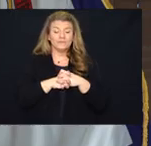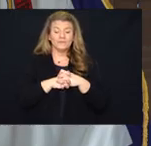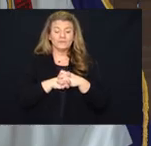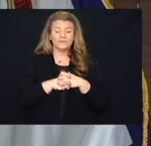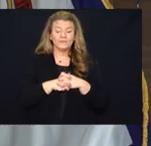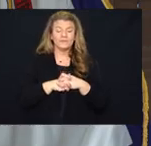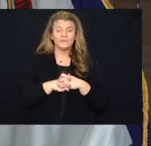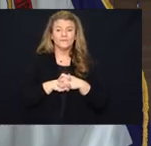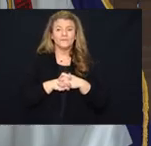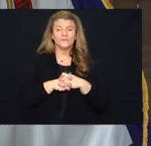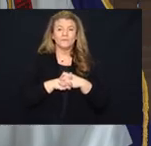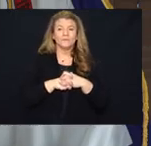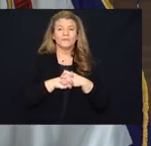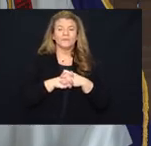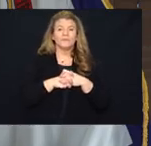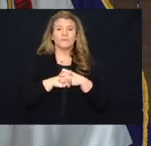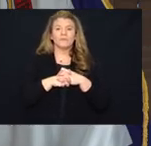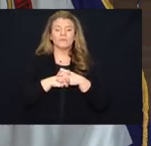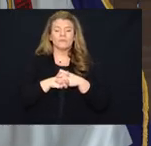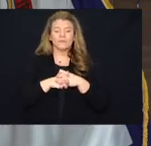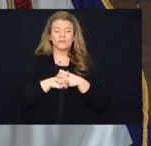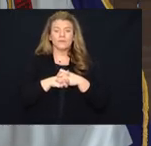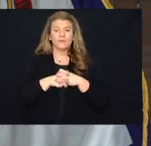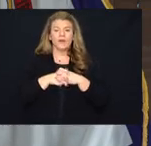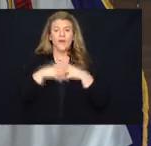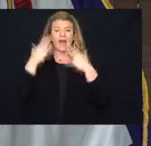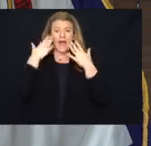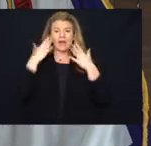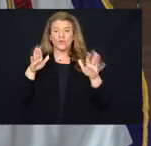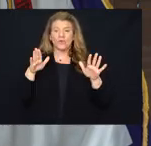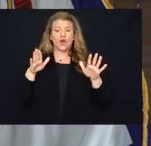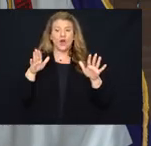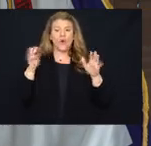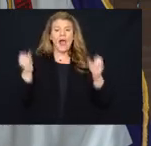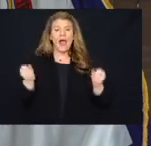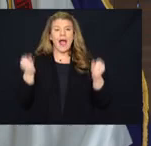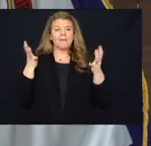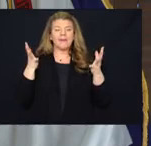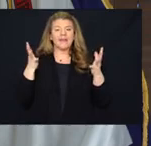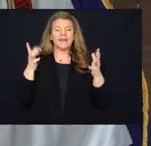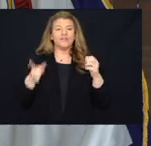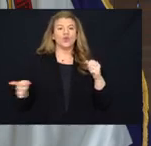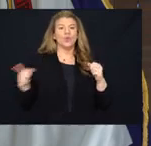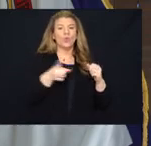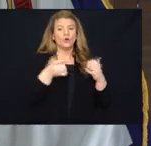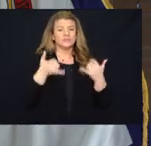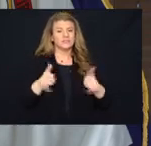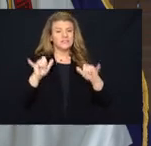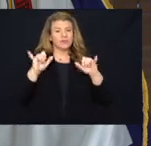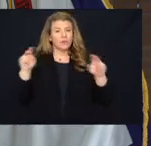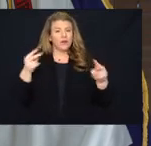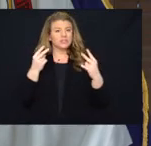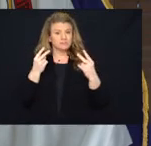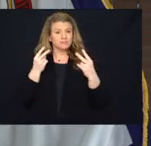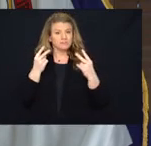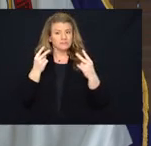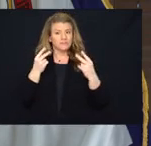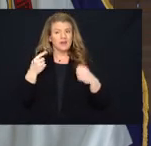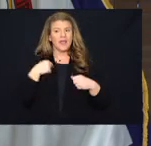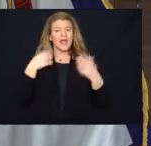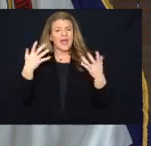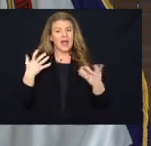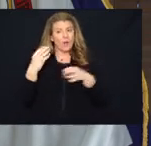don't know how many lists we've still got up, but I want you to really listen to me. And I want our media